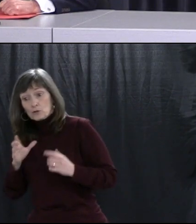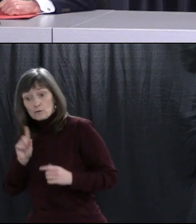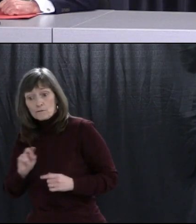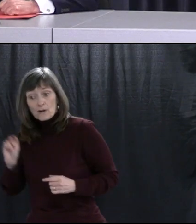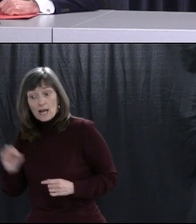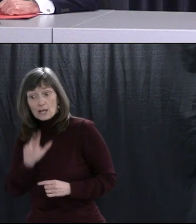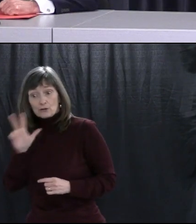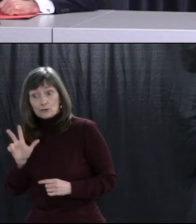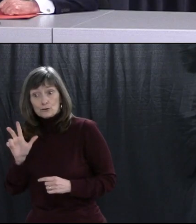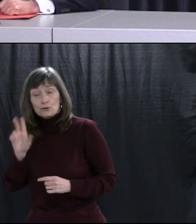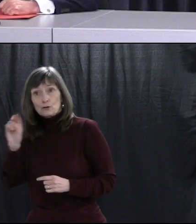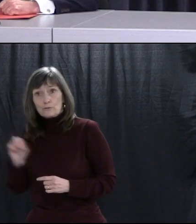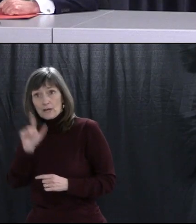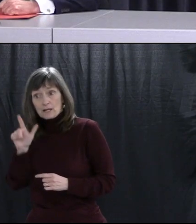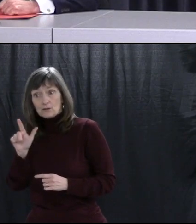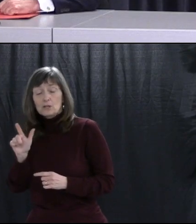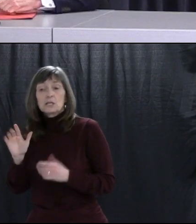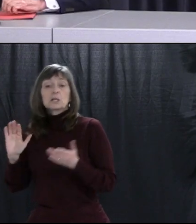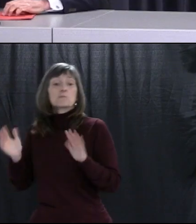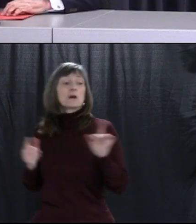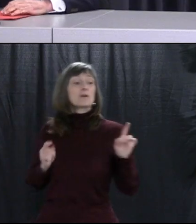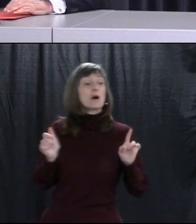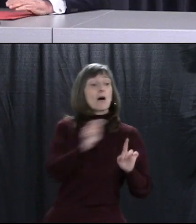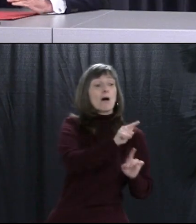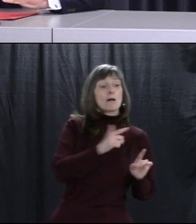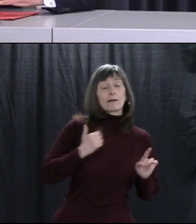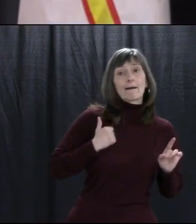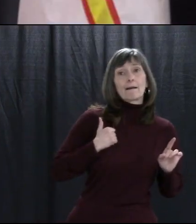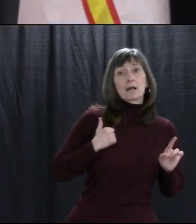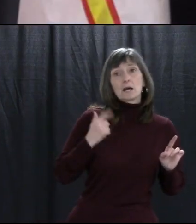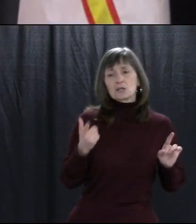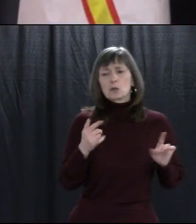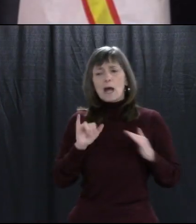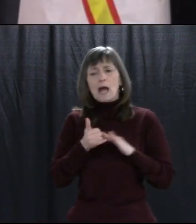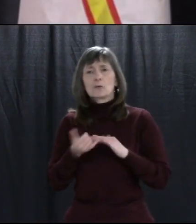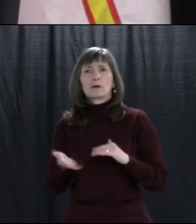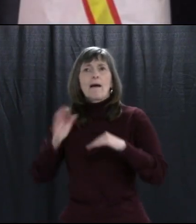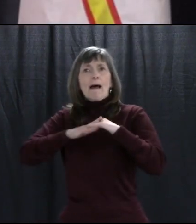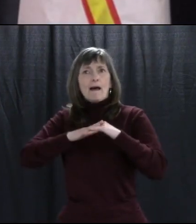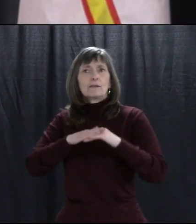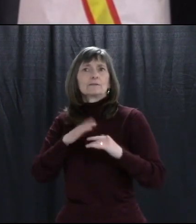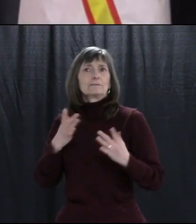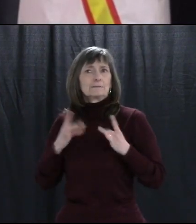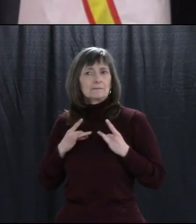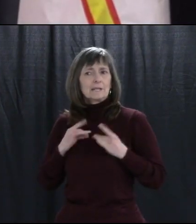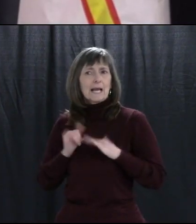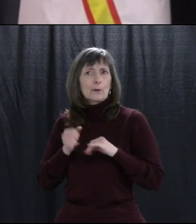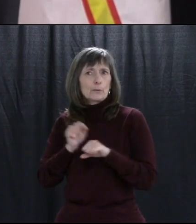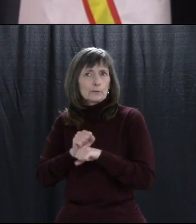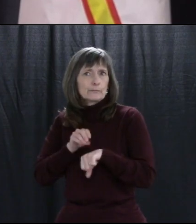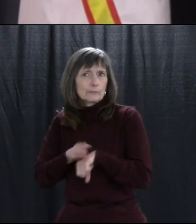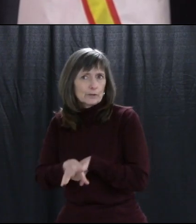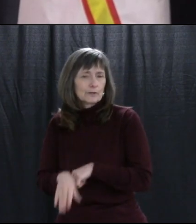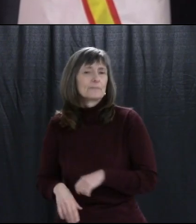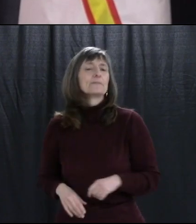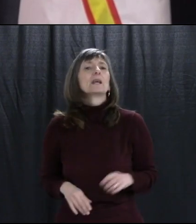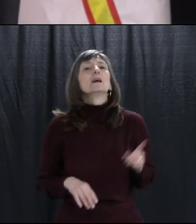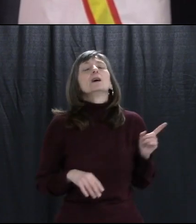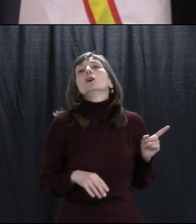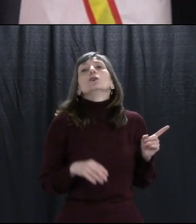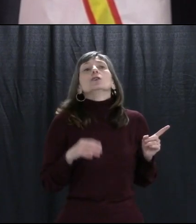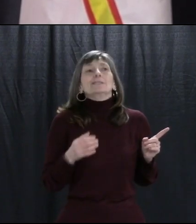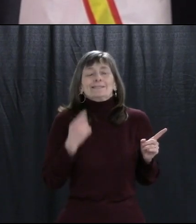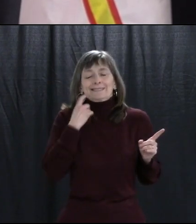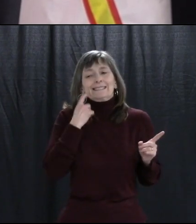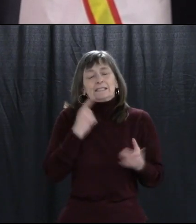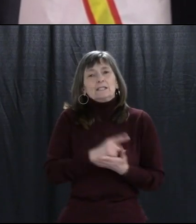now. We monitor this very closely, and some of the changes that the minister, on the recommendation of the chief medical officer, made earlier this